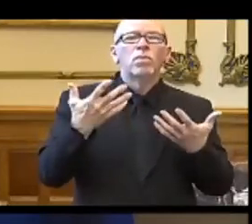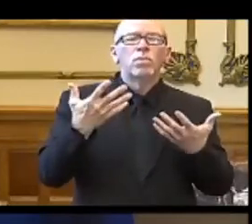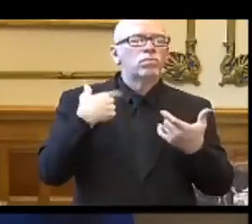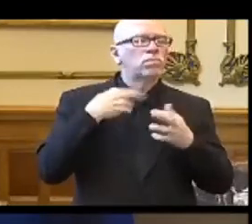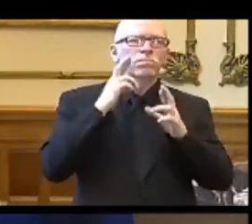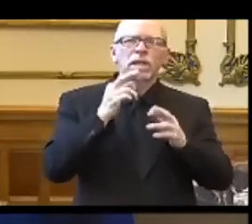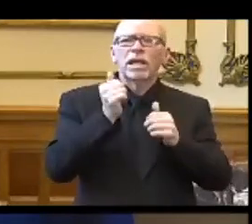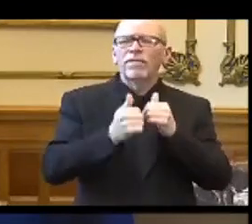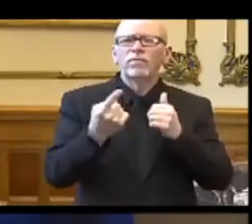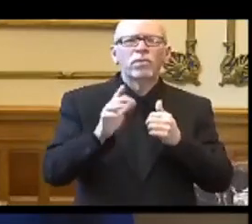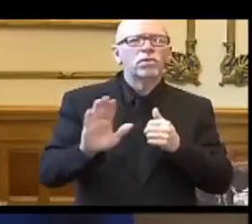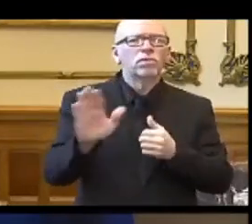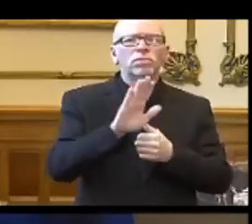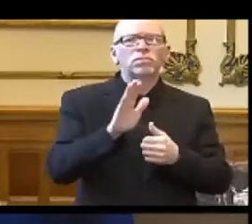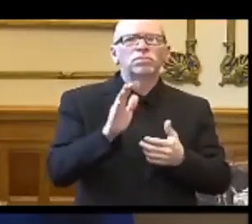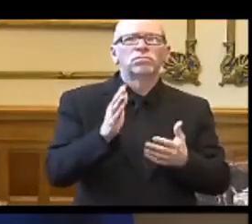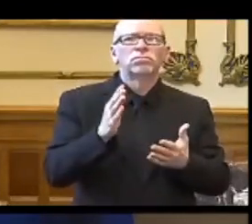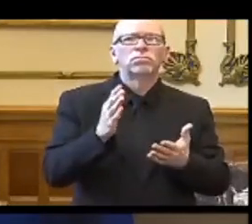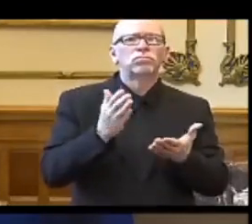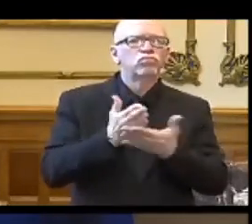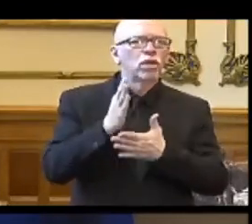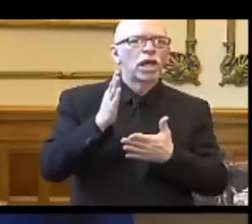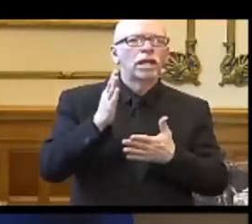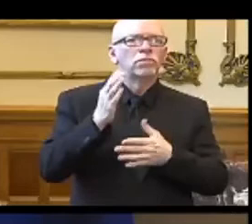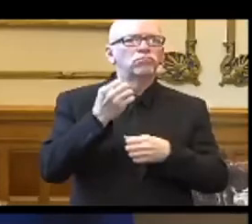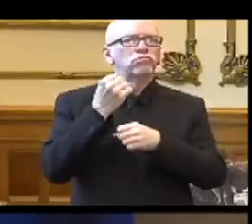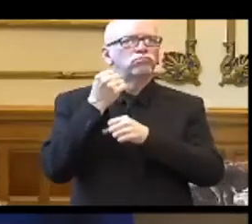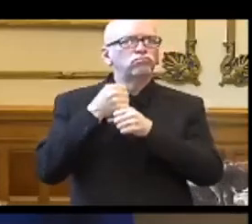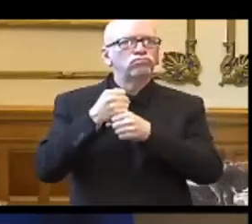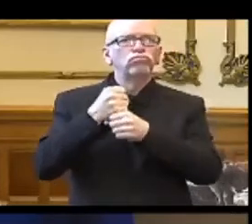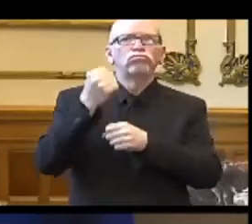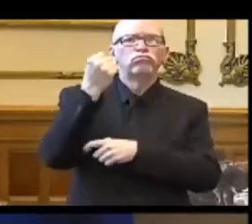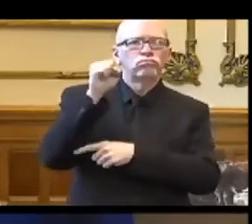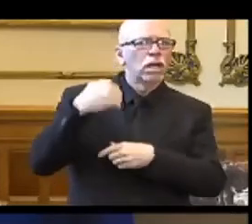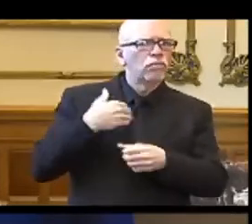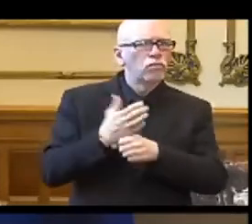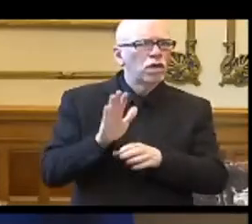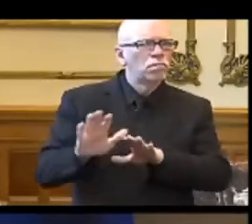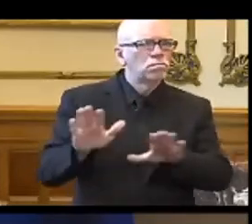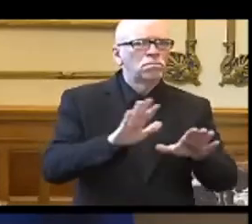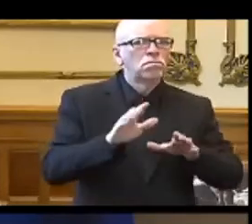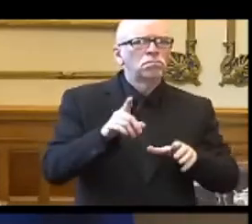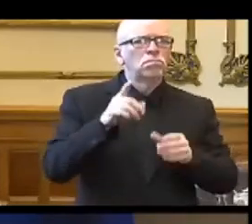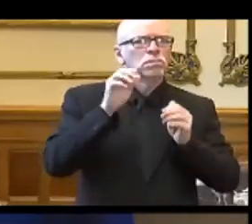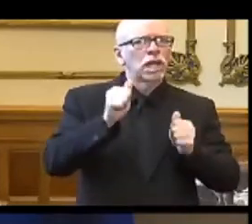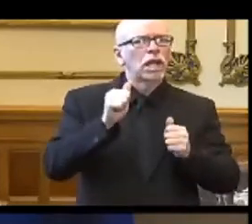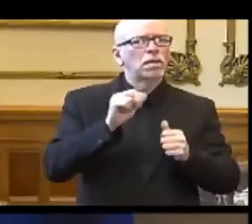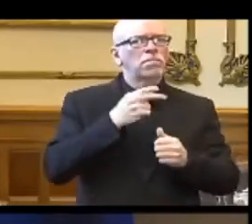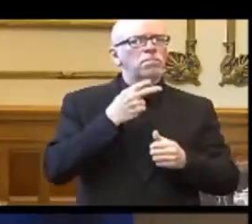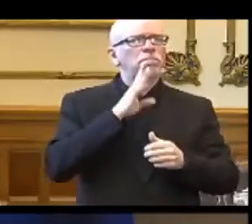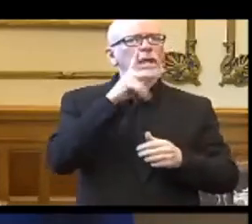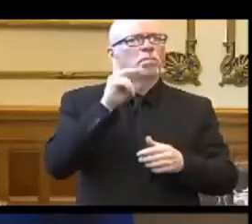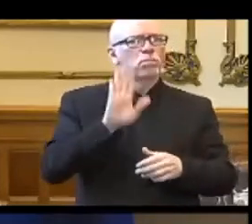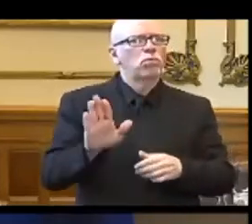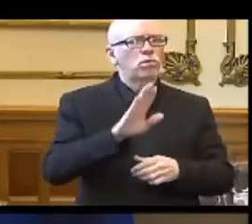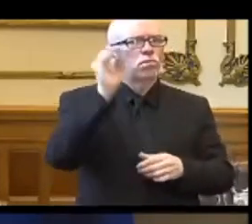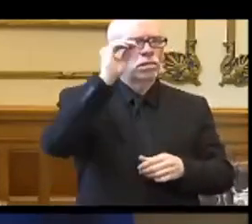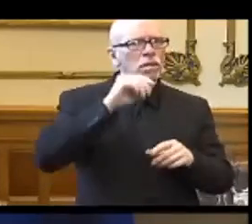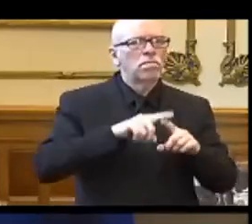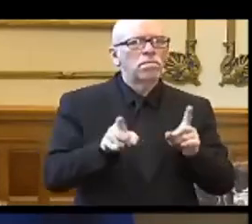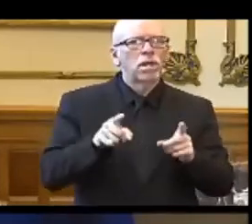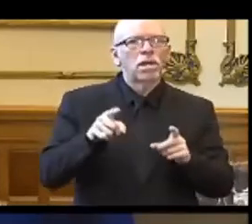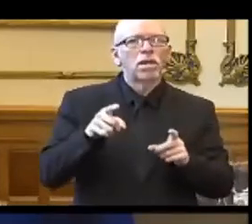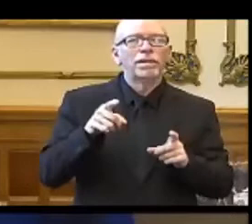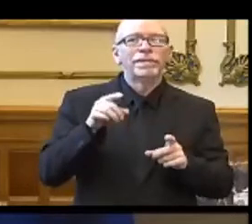respect everyone's voice and being able to step forward and be heard. But this would be the exact way